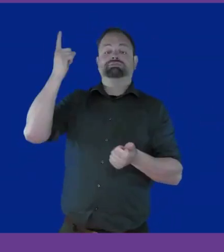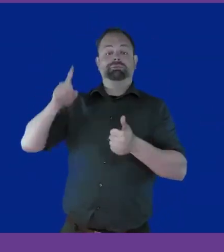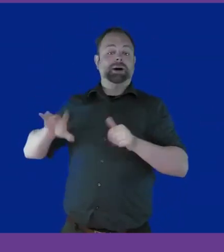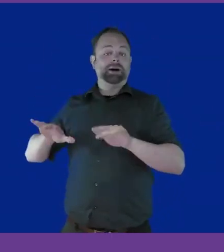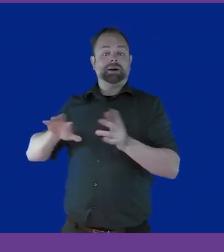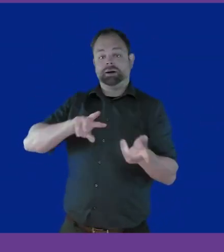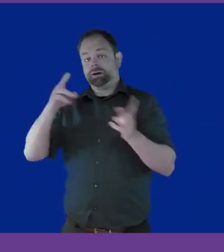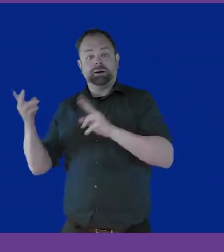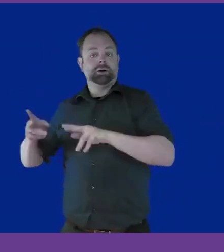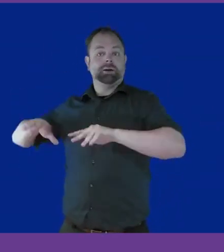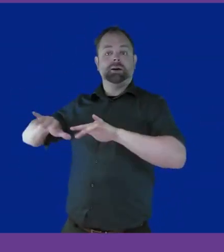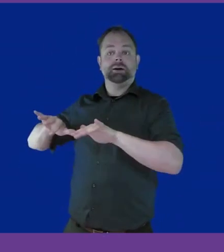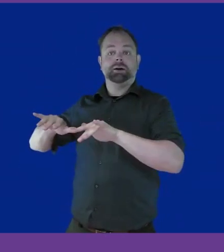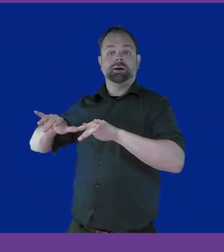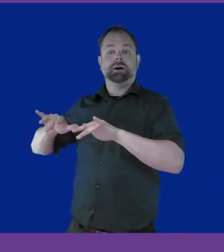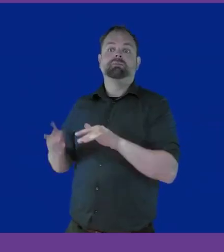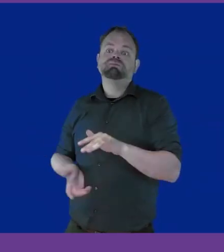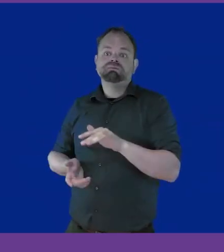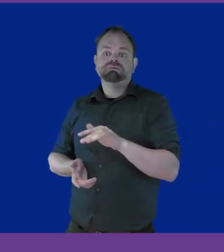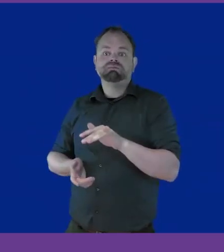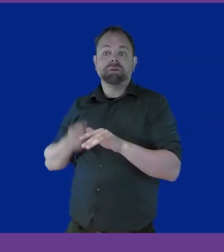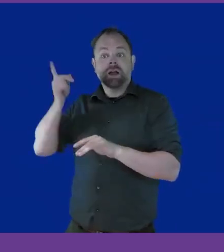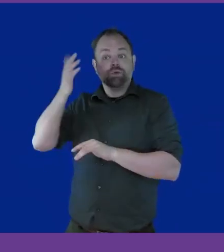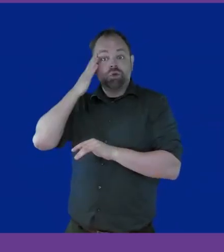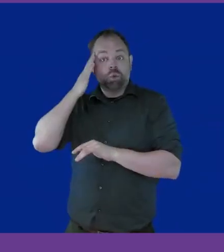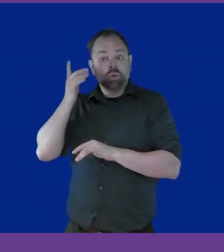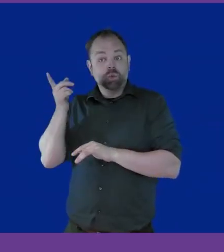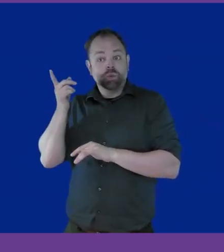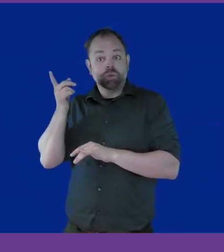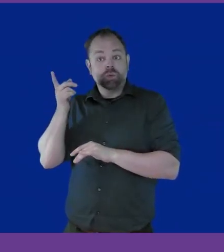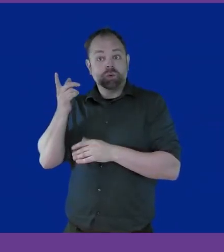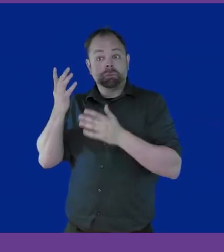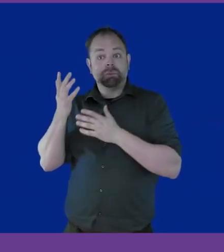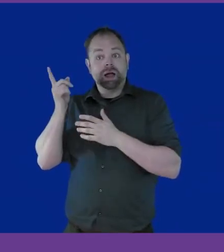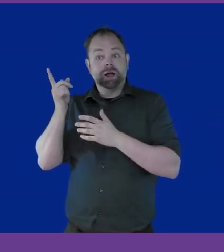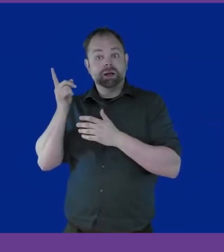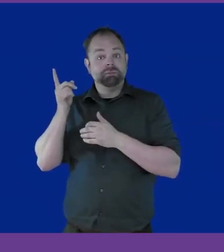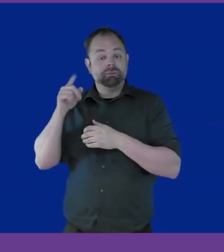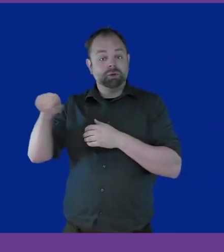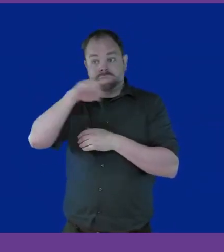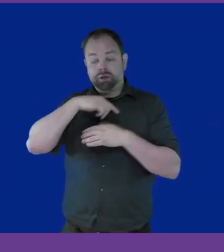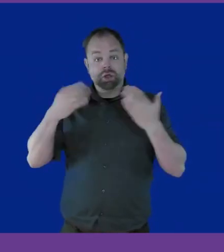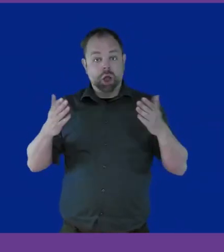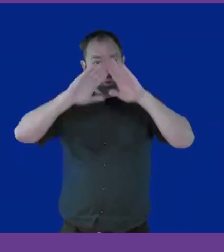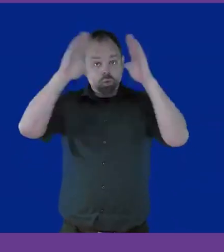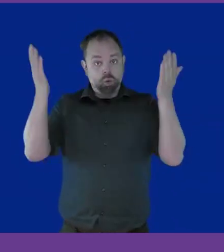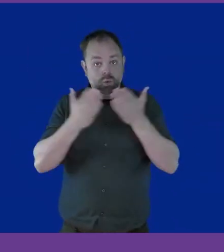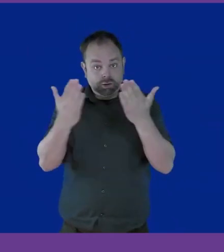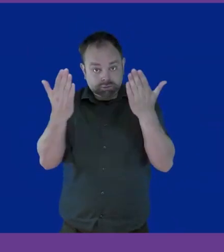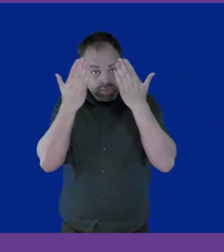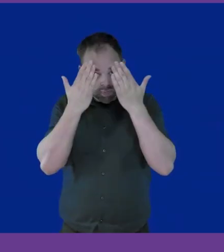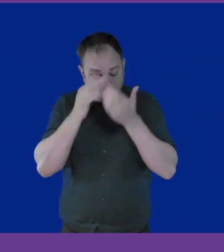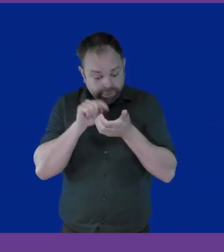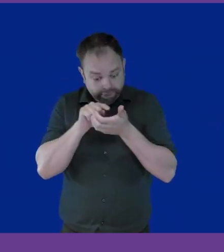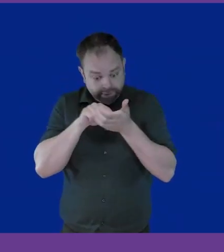made, we have screens. And screens inevitably make it very difficult to access if they are not pre-designed to